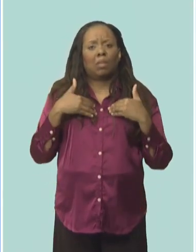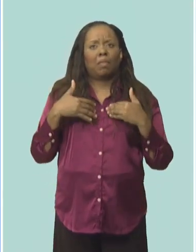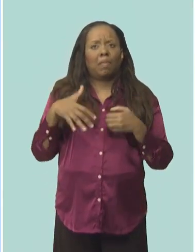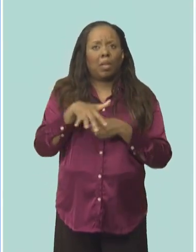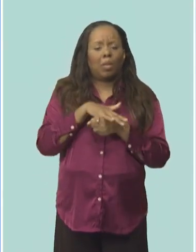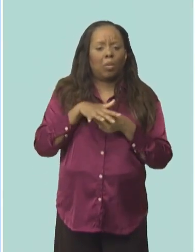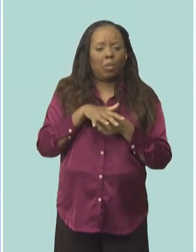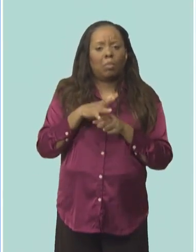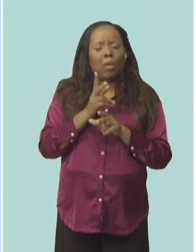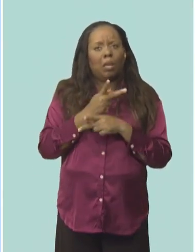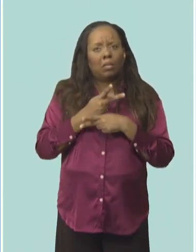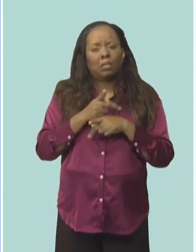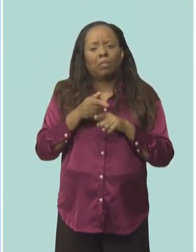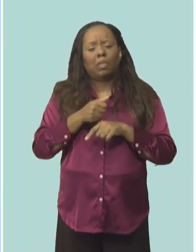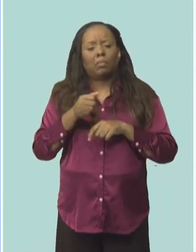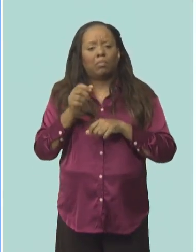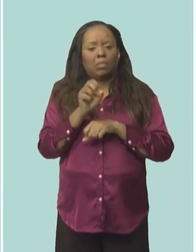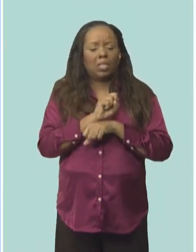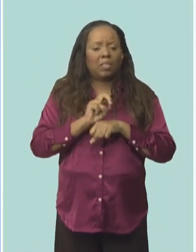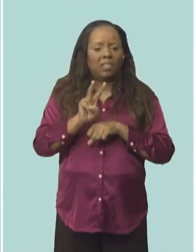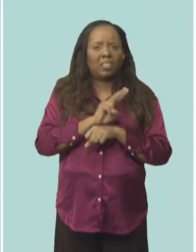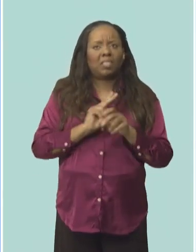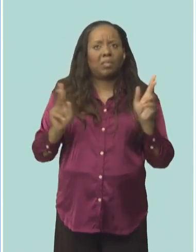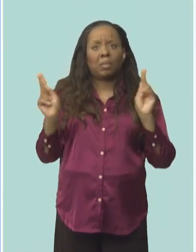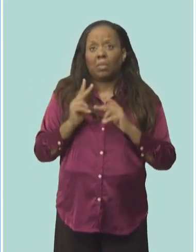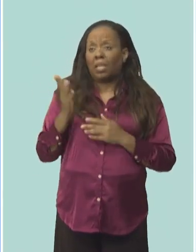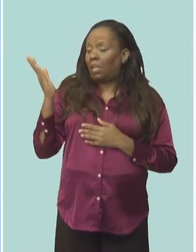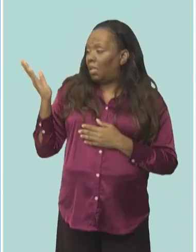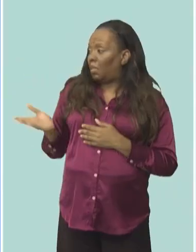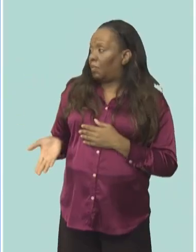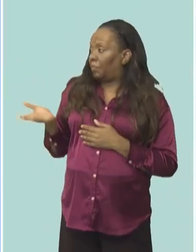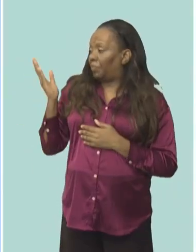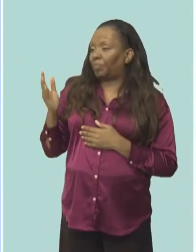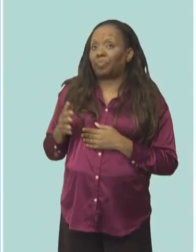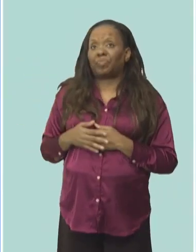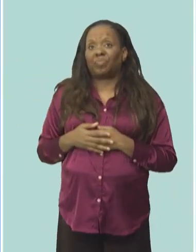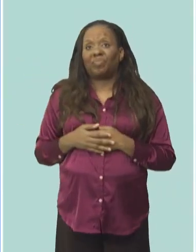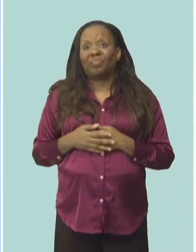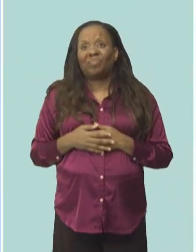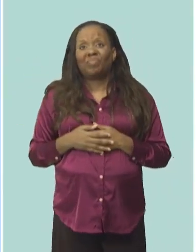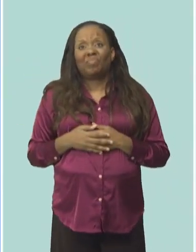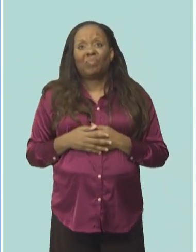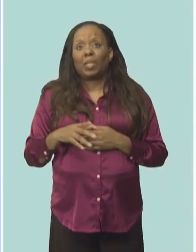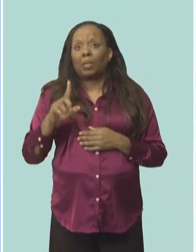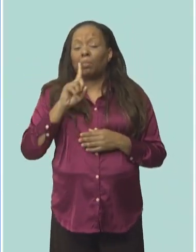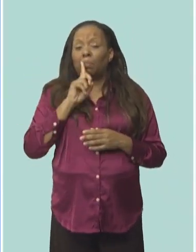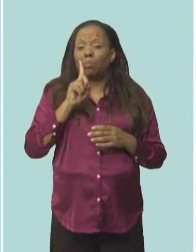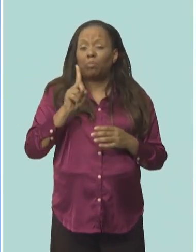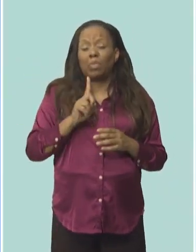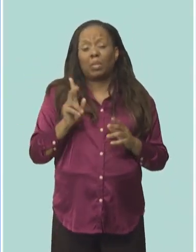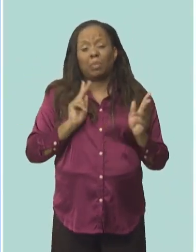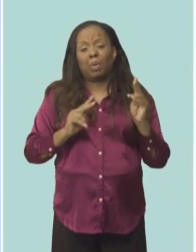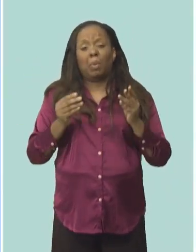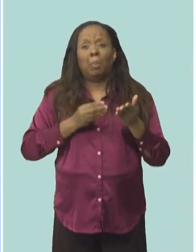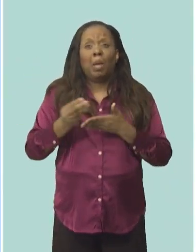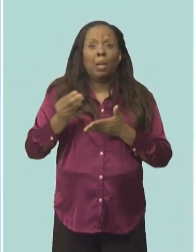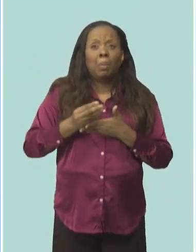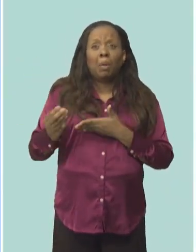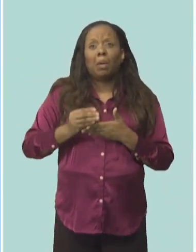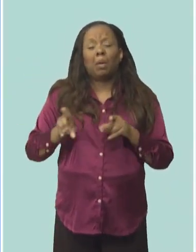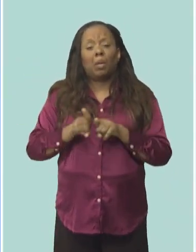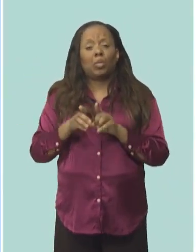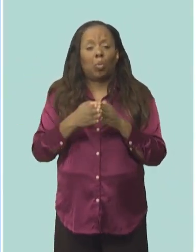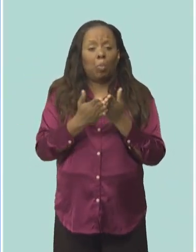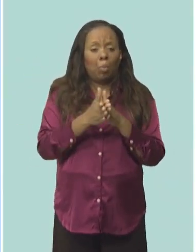by Vincentian artisans in the booth, which has sold really well, even in terms of literature.